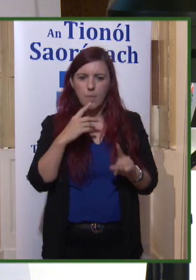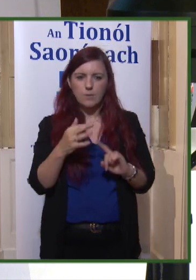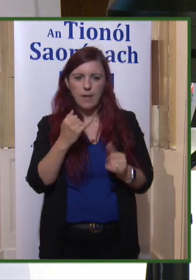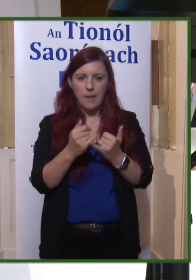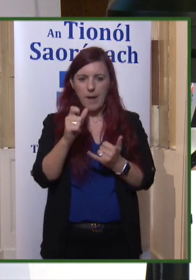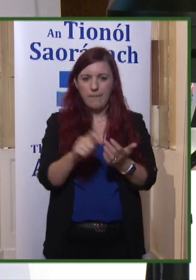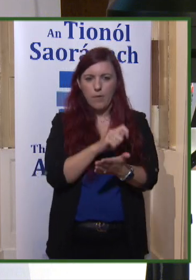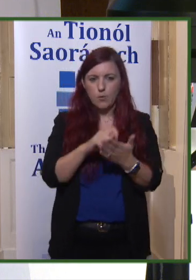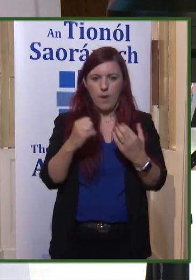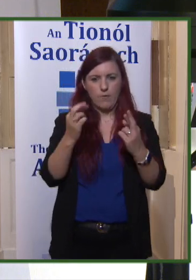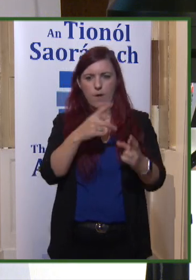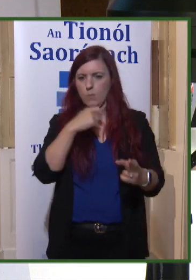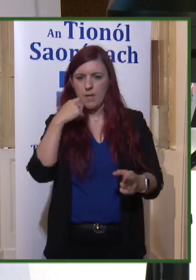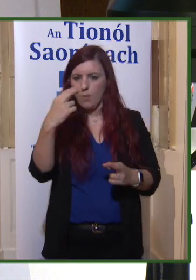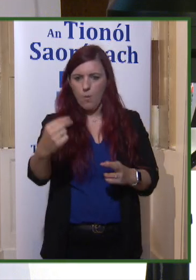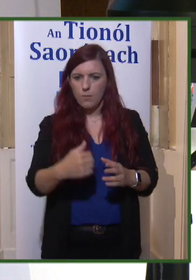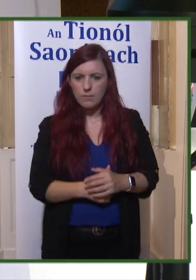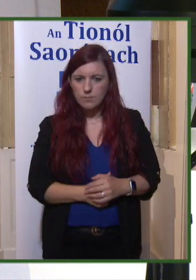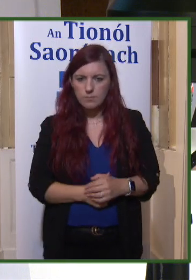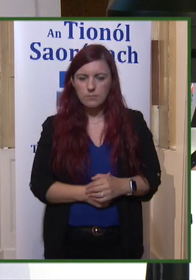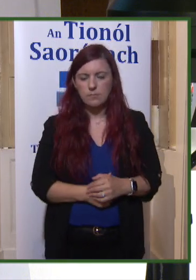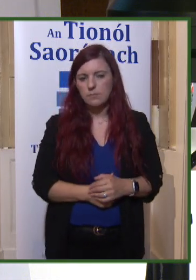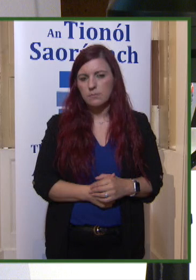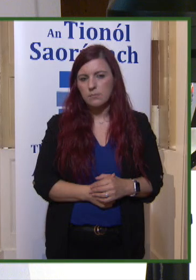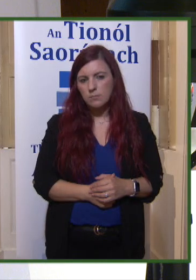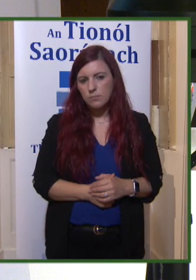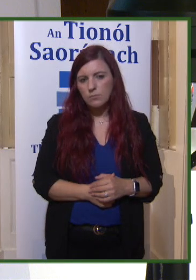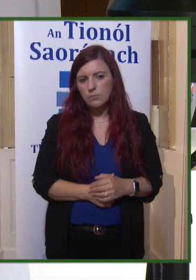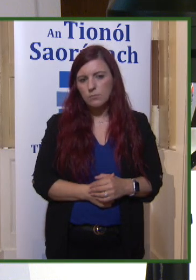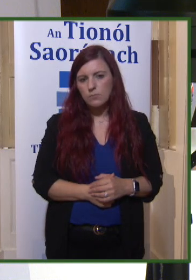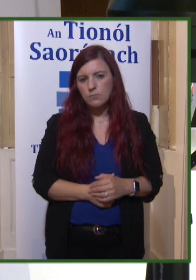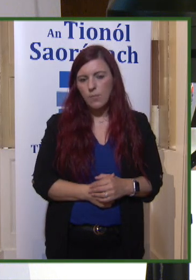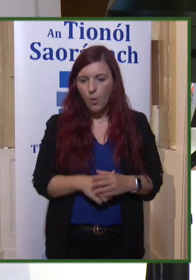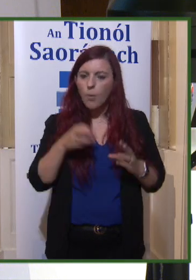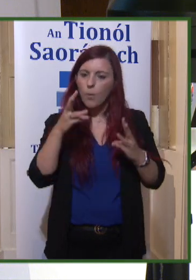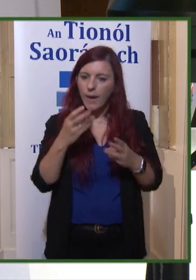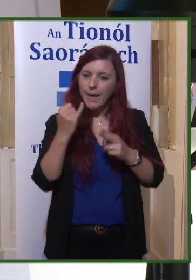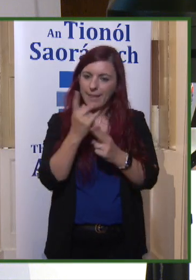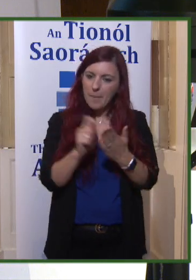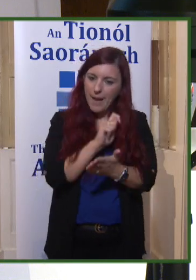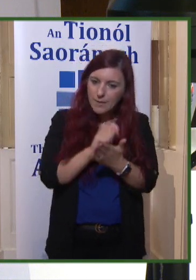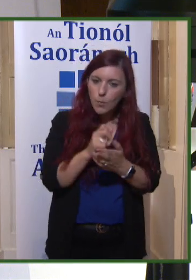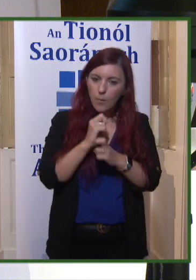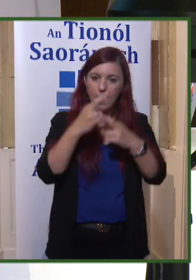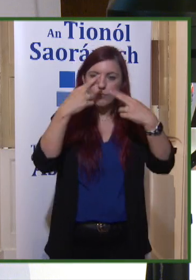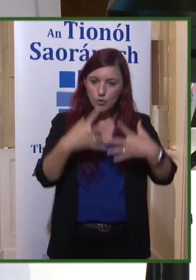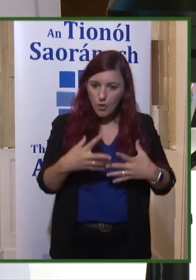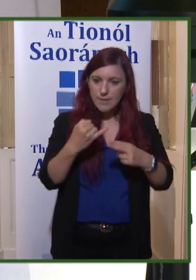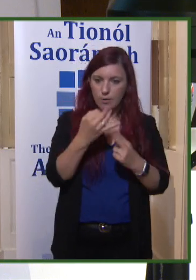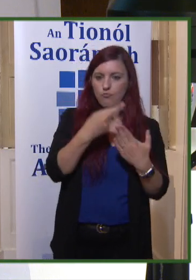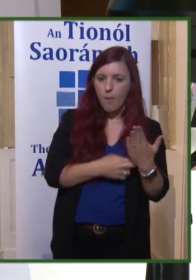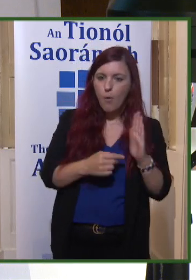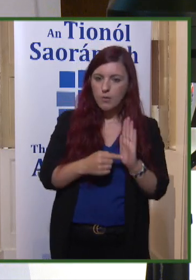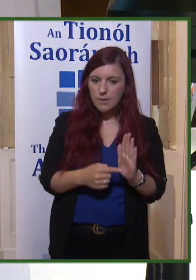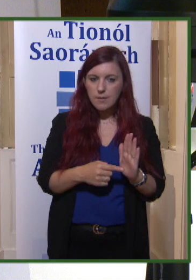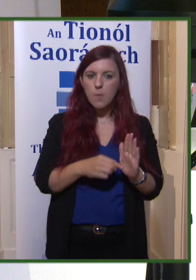You absolutely have the right. Pardon? No, we'll capture it in the ballot, to be honest. So people will say,